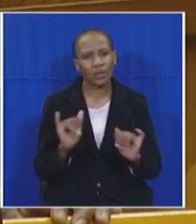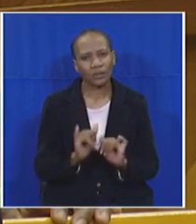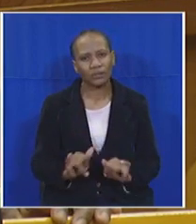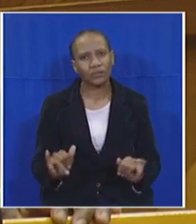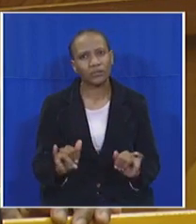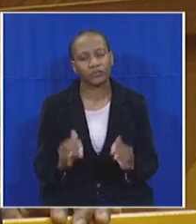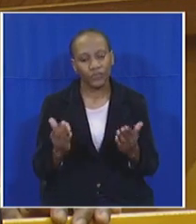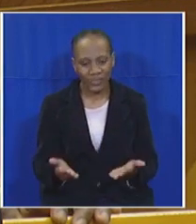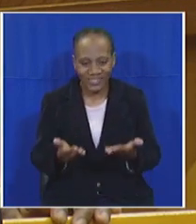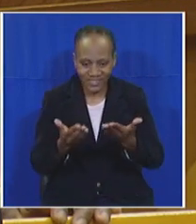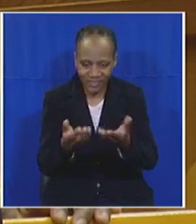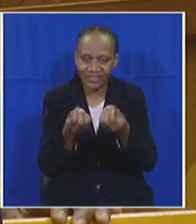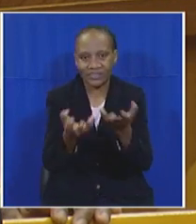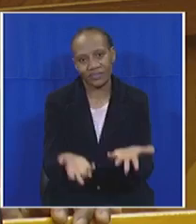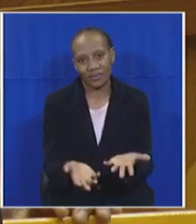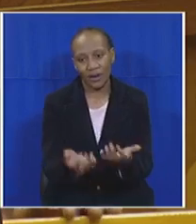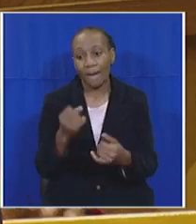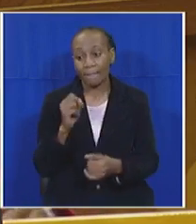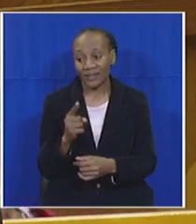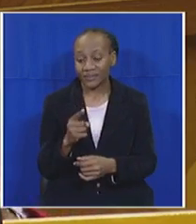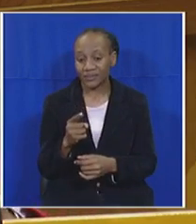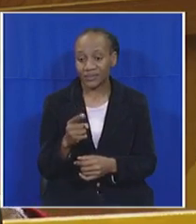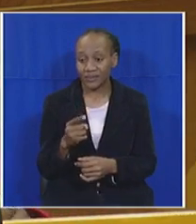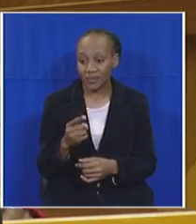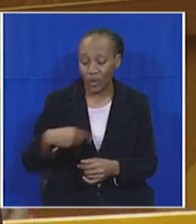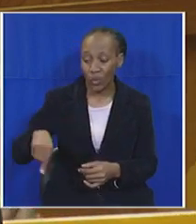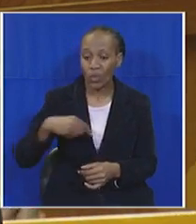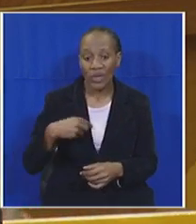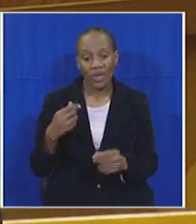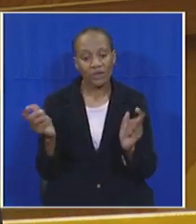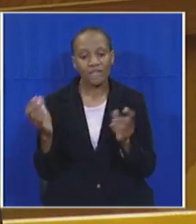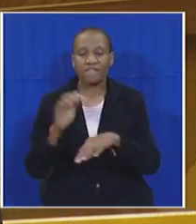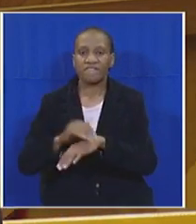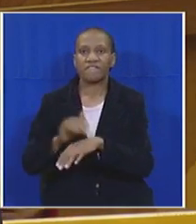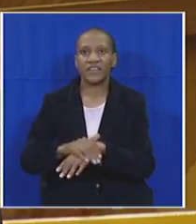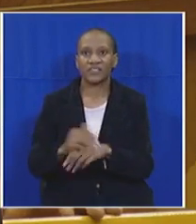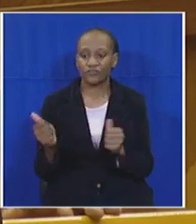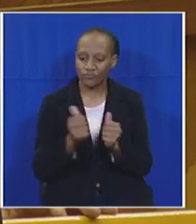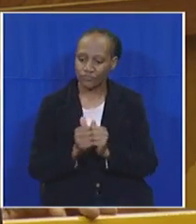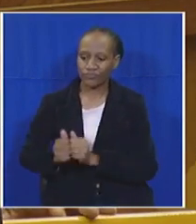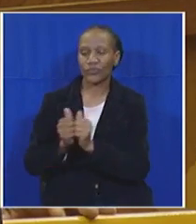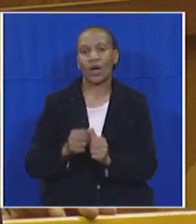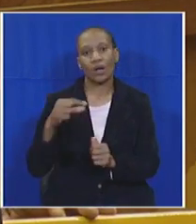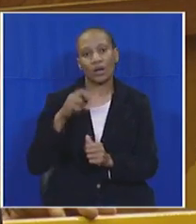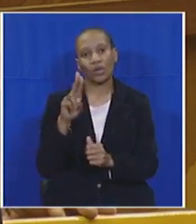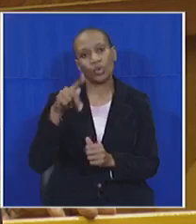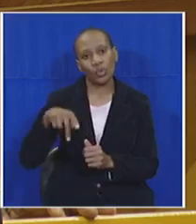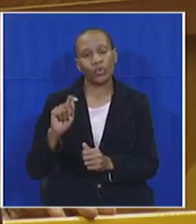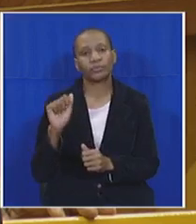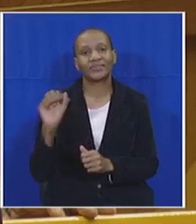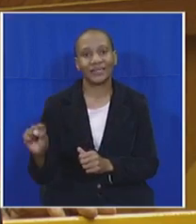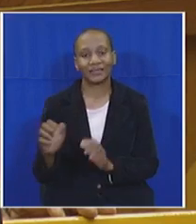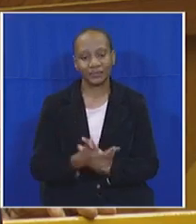ikhari negupthazi. Nizintloni. The EFF rejects the budget vote for of the Department